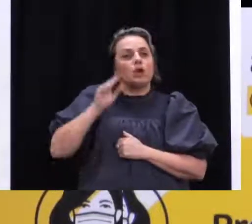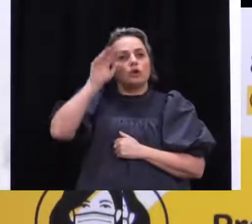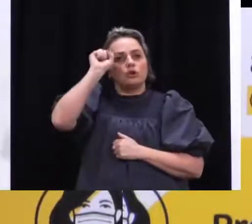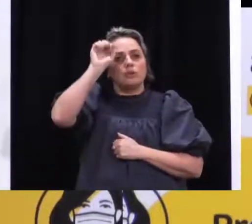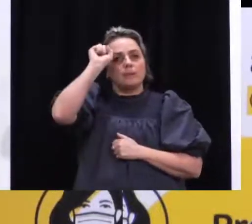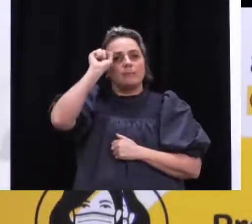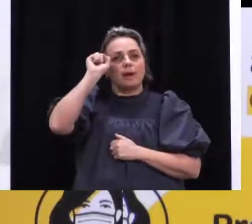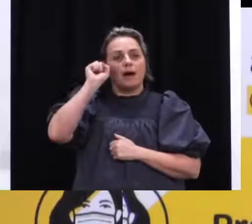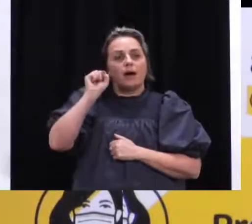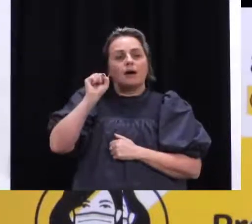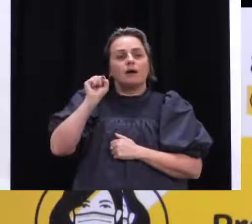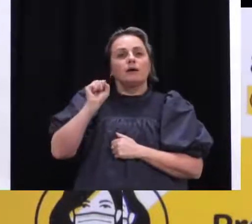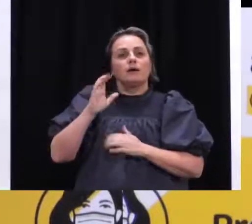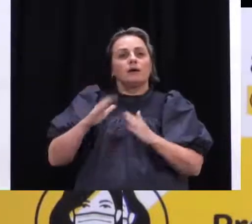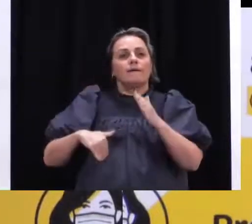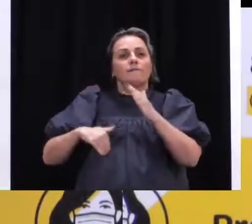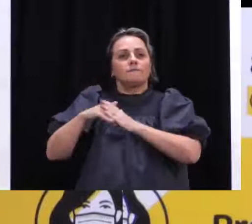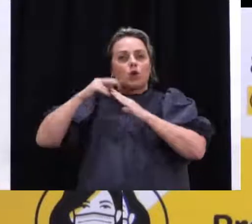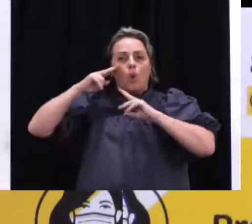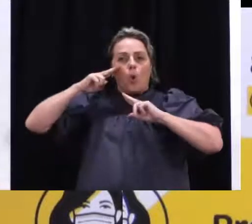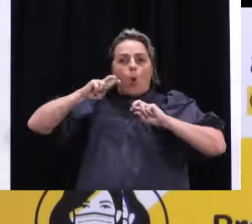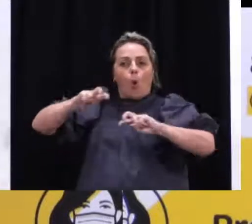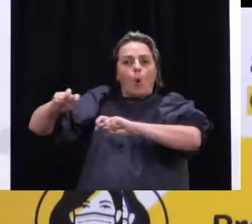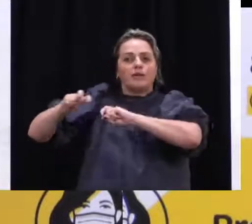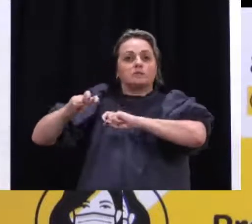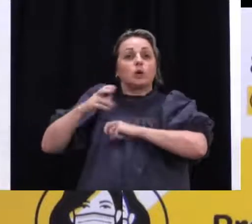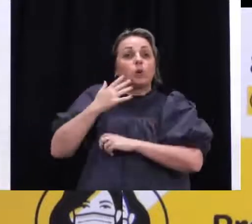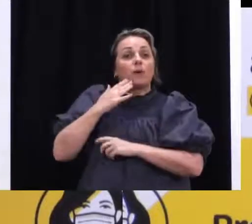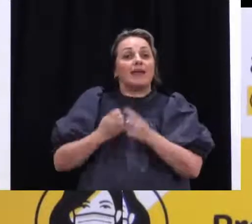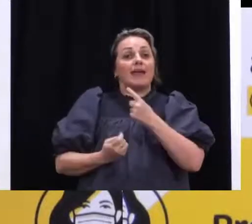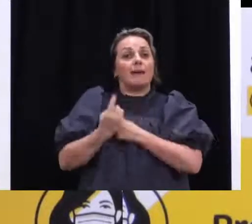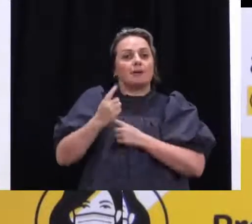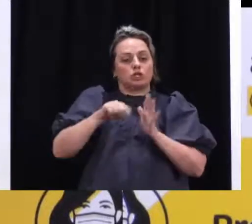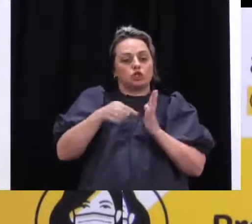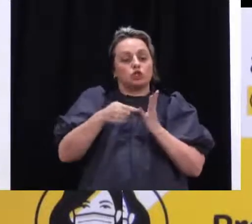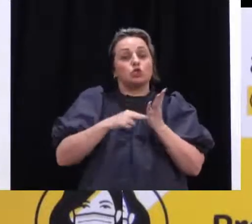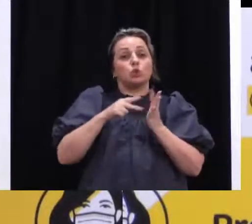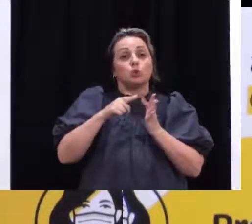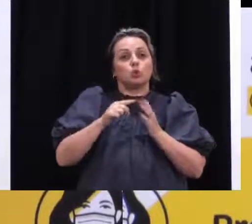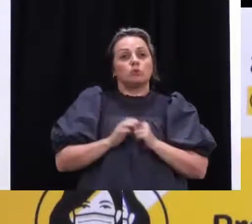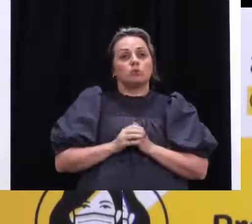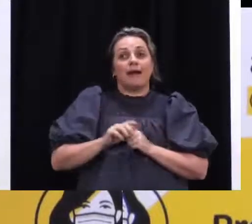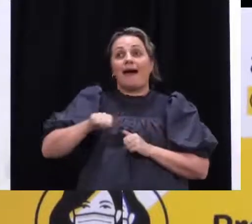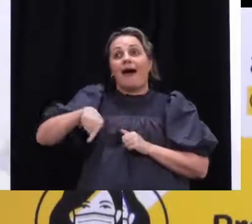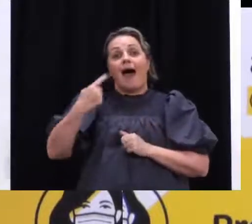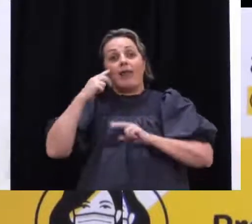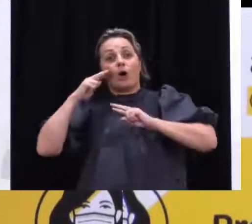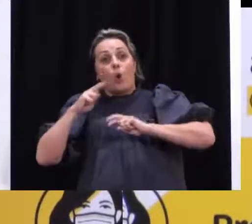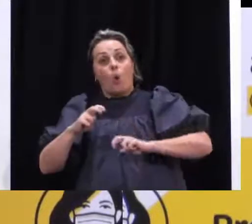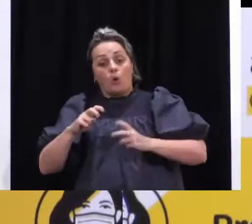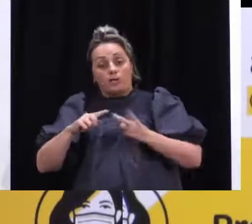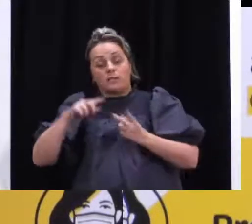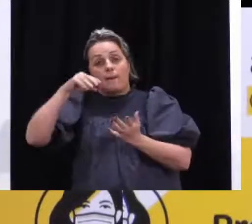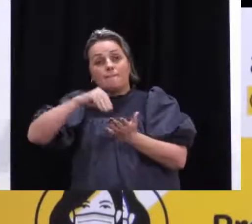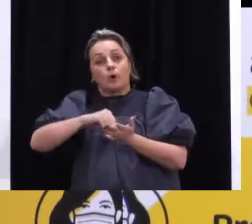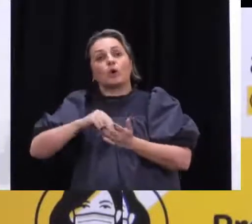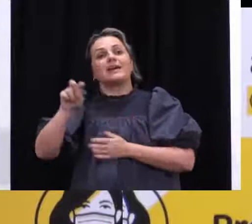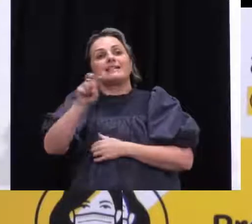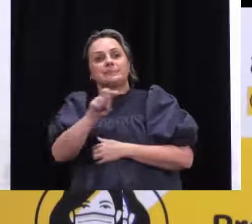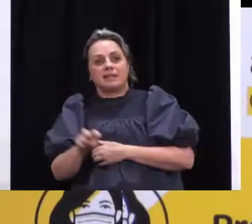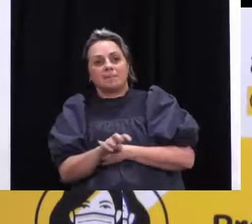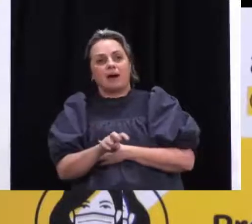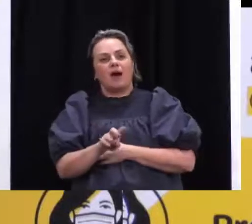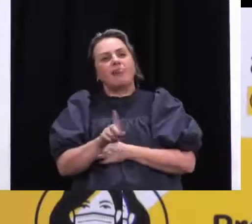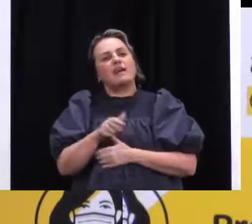full infection prevention and control audit of that facility done in June. The next one was due to be done about now. It was due to be done in September. That's part of the